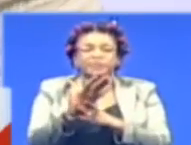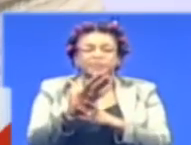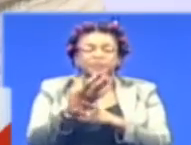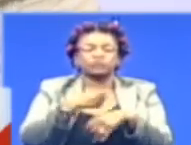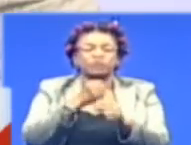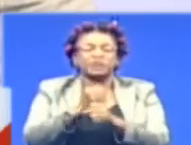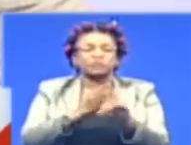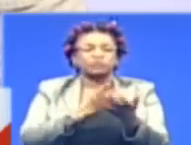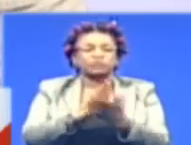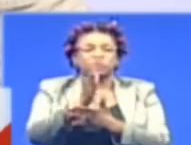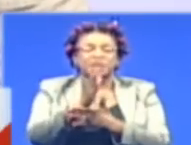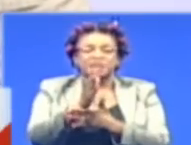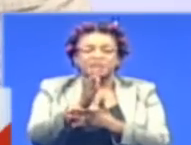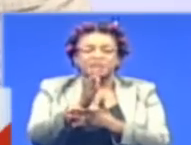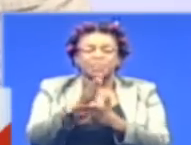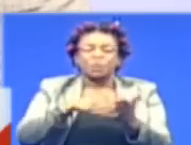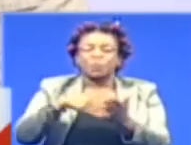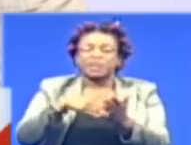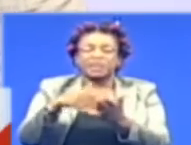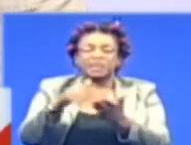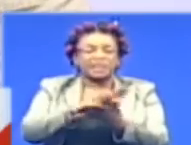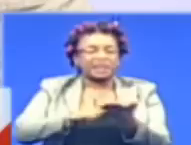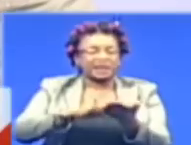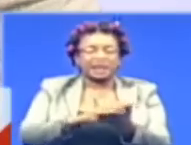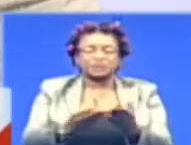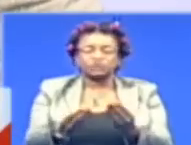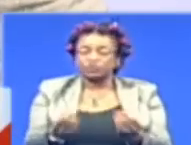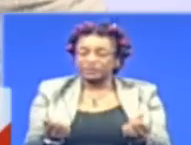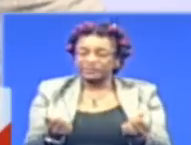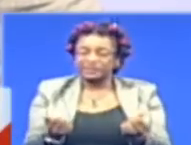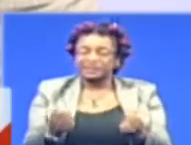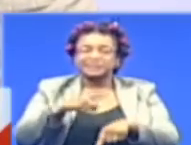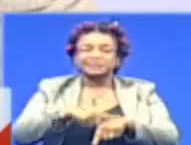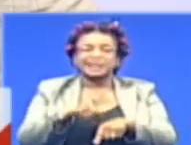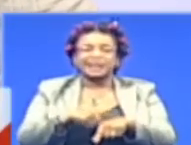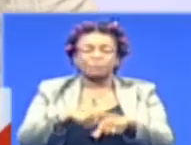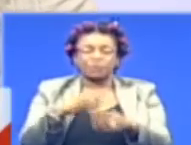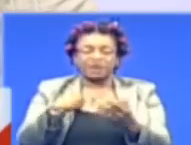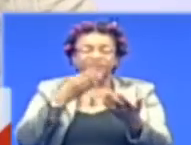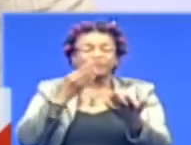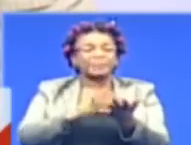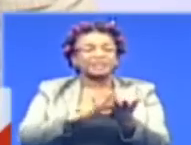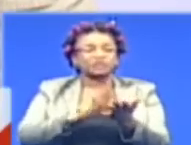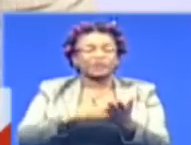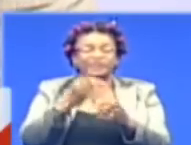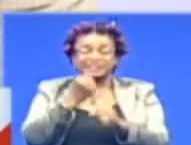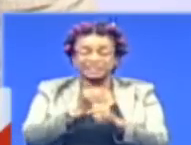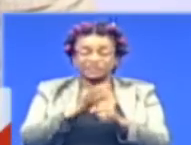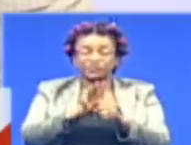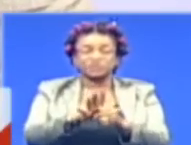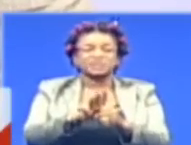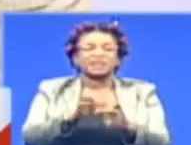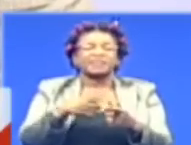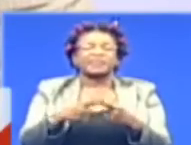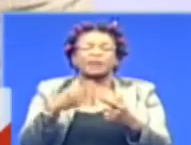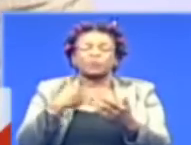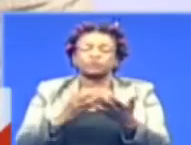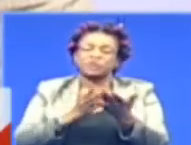of all the weak areas are properly addressed. And once we get the recommendations of the task force, I want to assure Kenyans